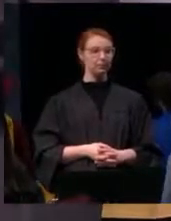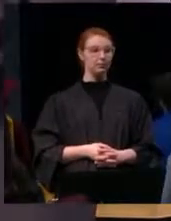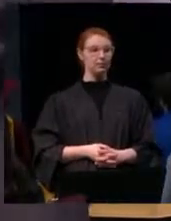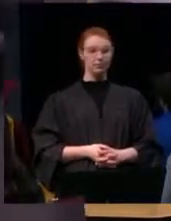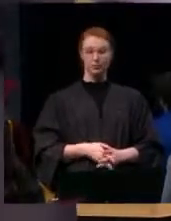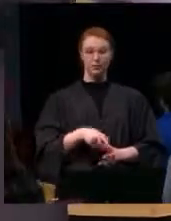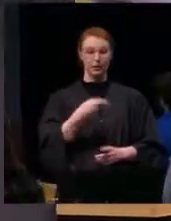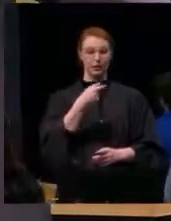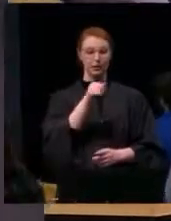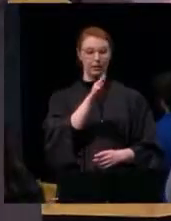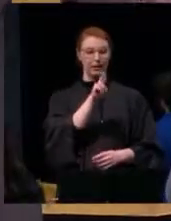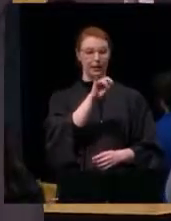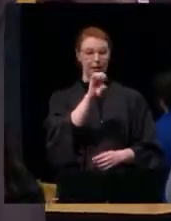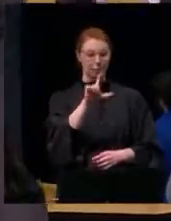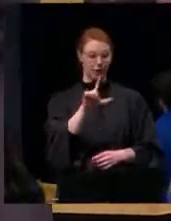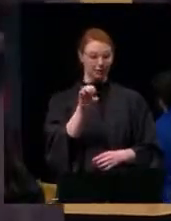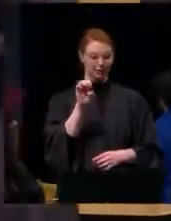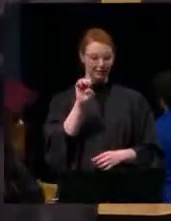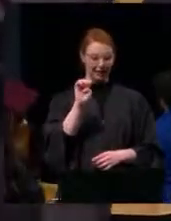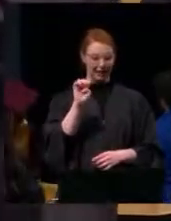Gabriel Engelter.